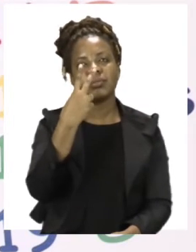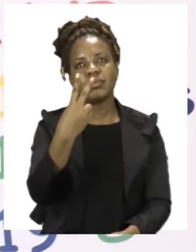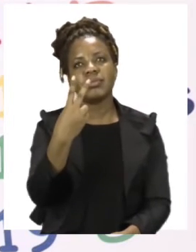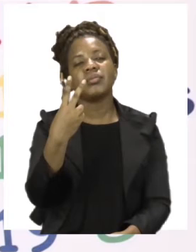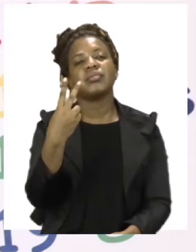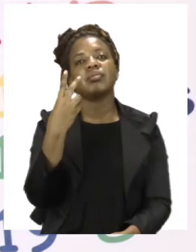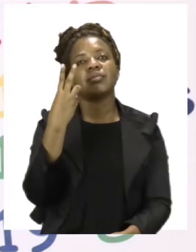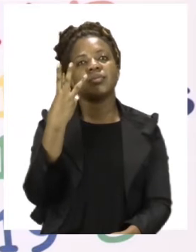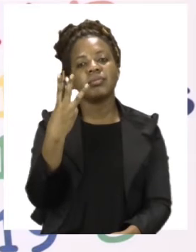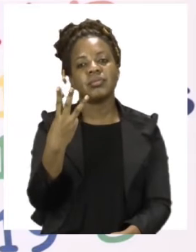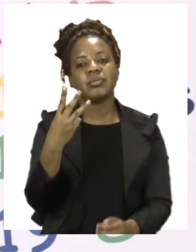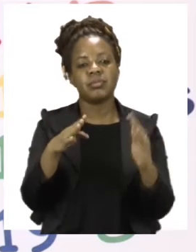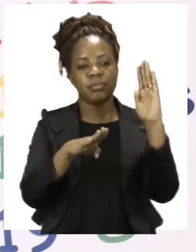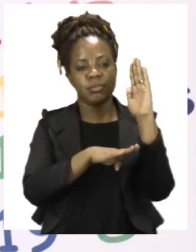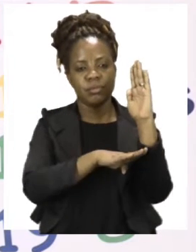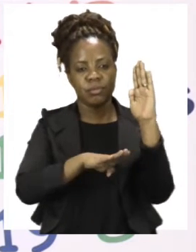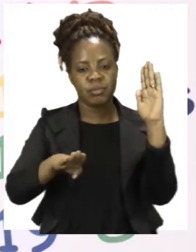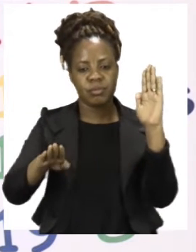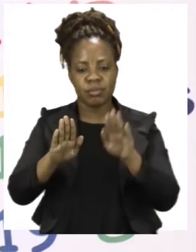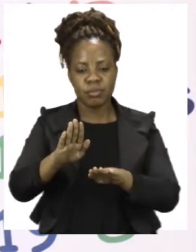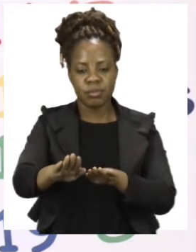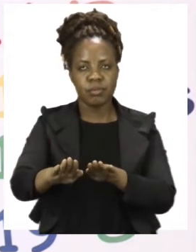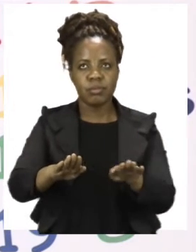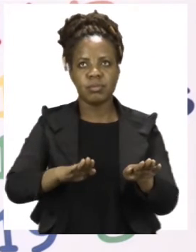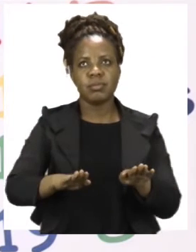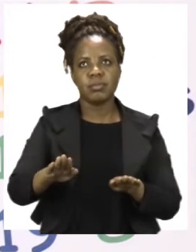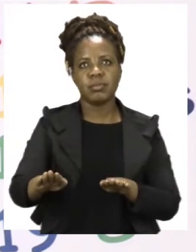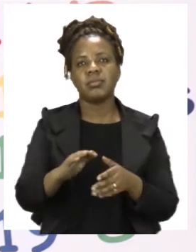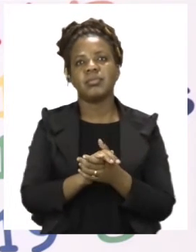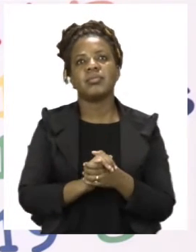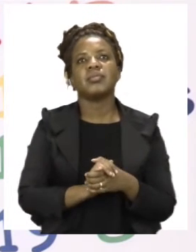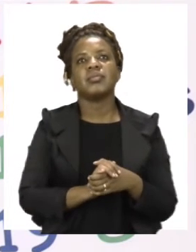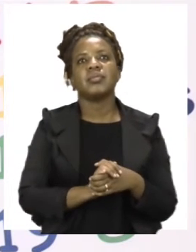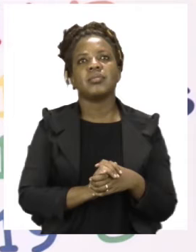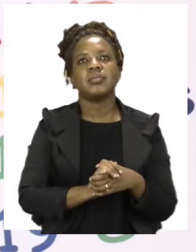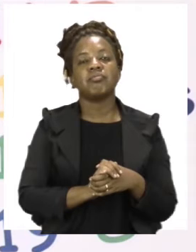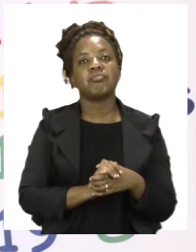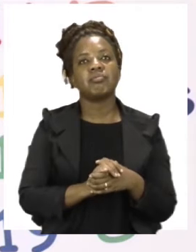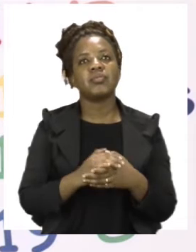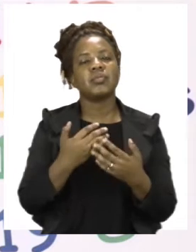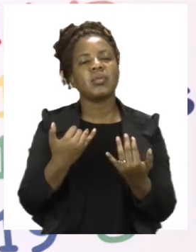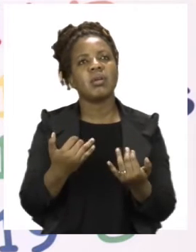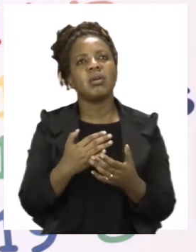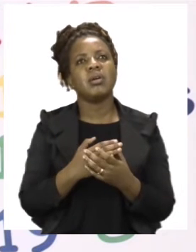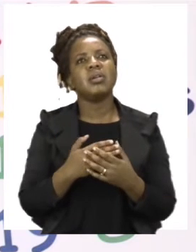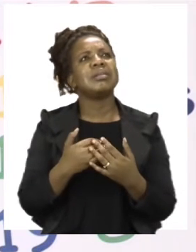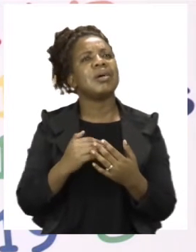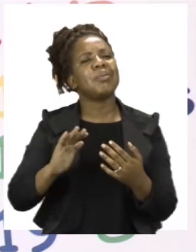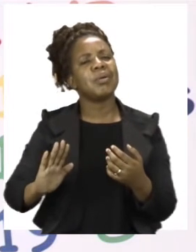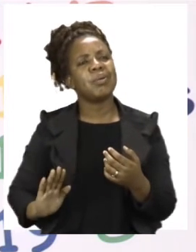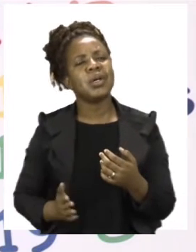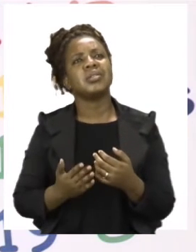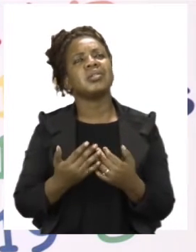323 of them are tilers. So these are the numbers that we have. But what we want to